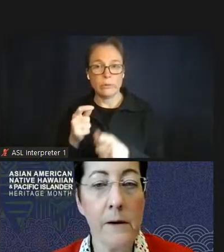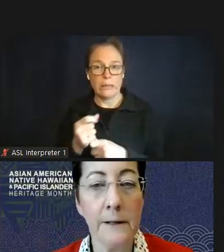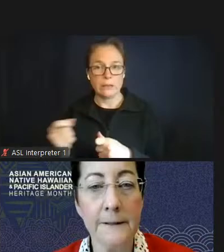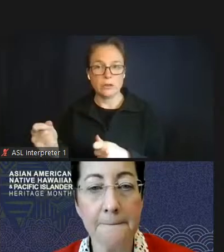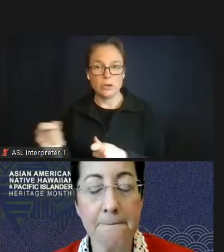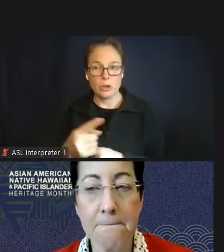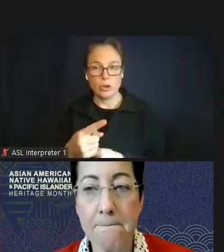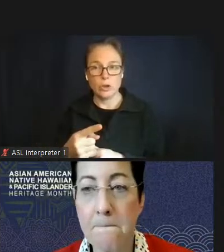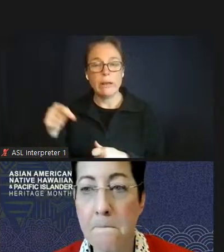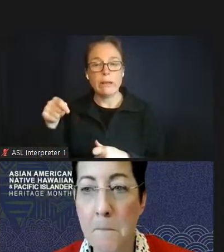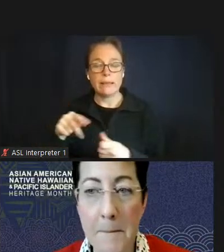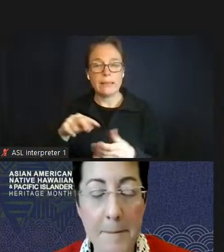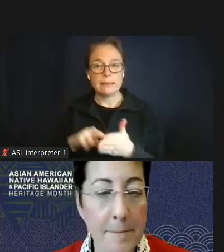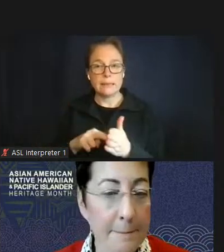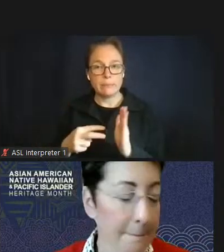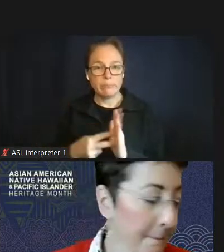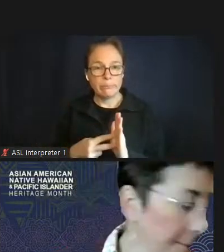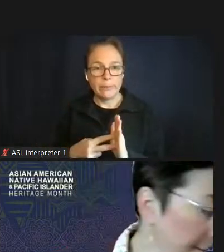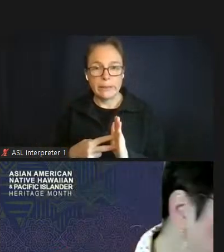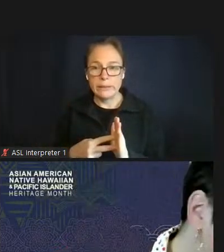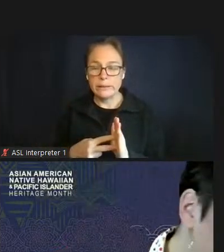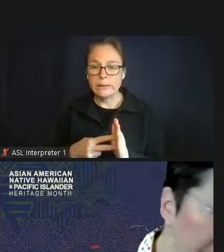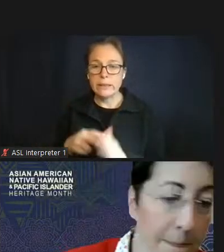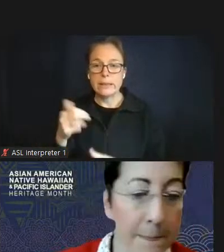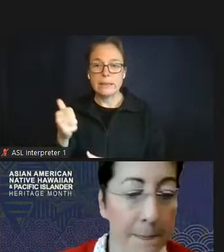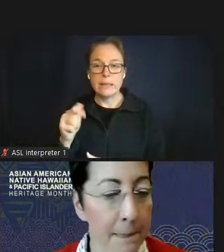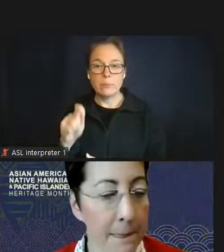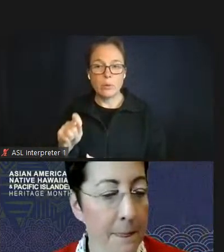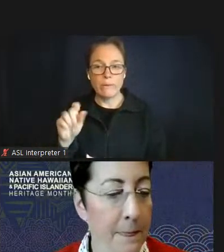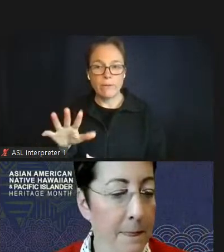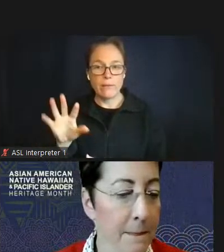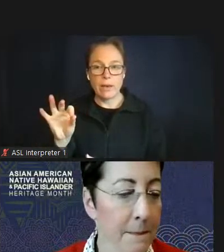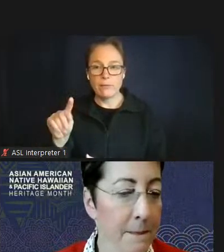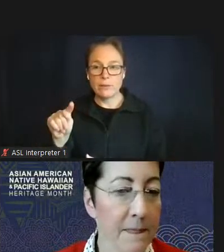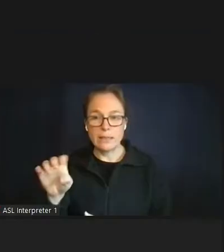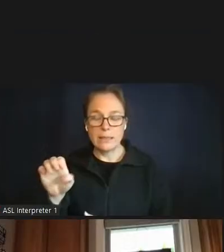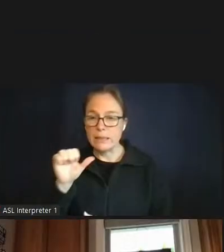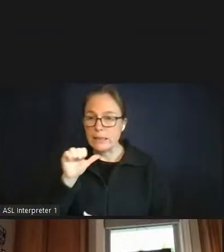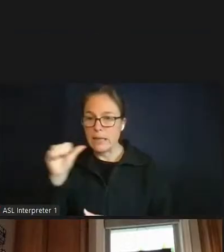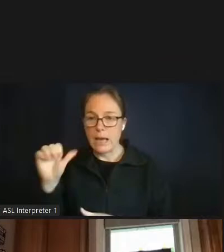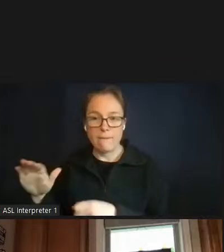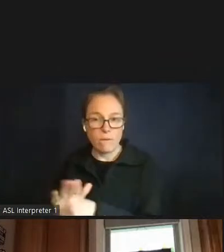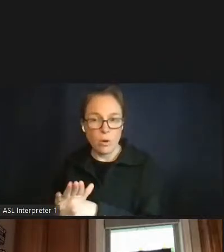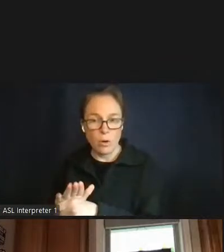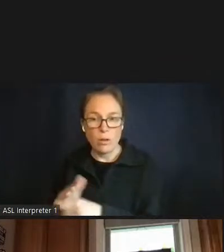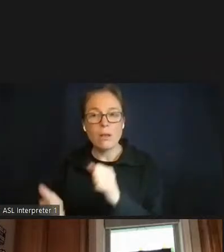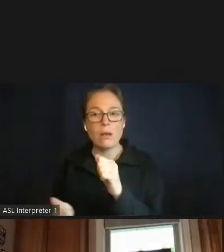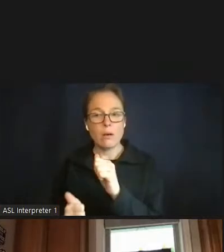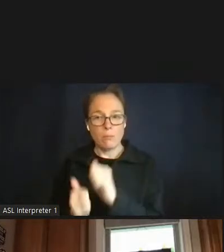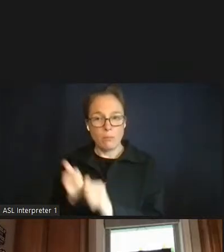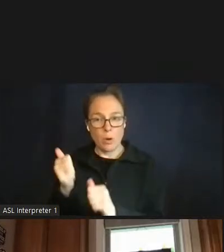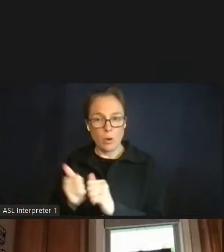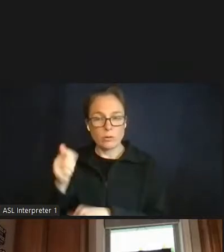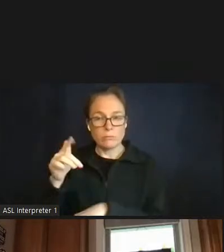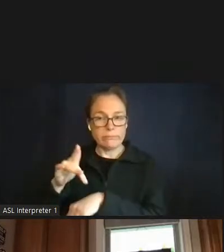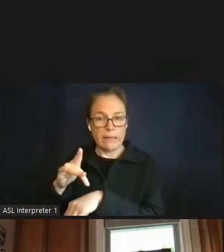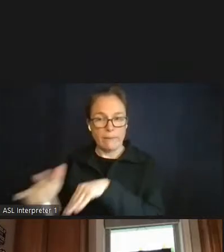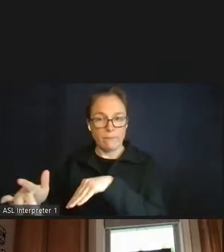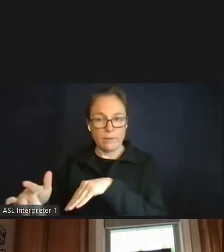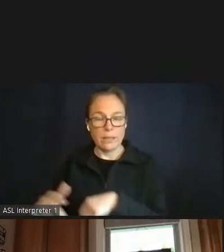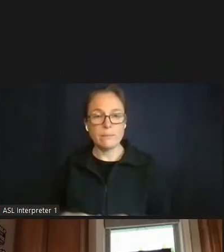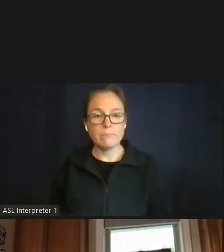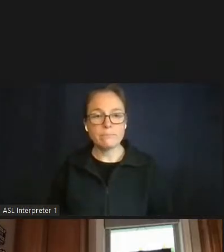This includes not filling 10.5 full-time equivalent positions, most of which have been realized through vacancies. And it